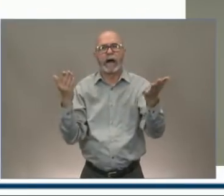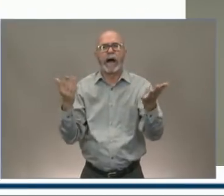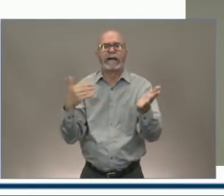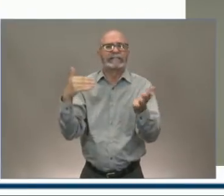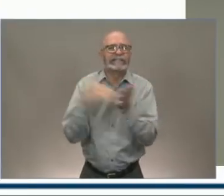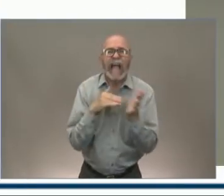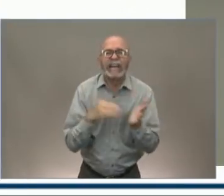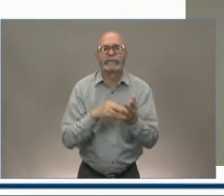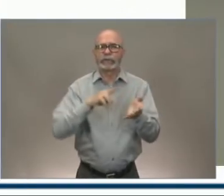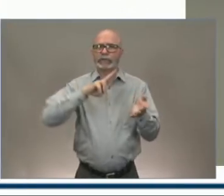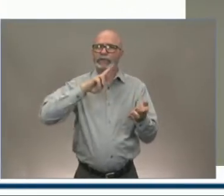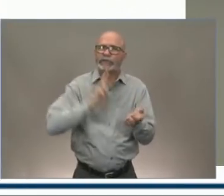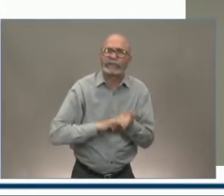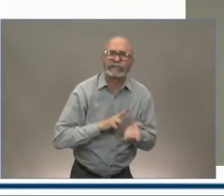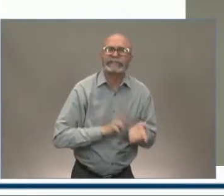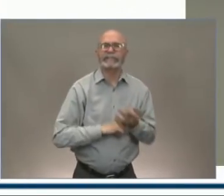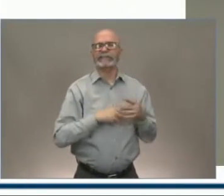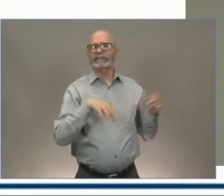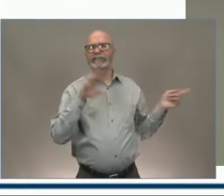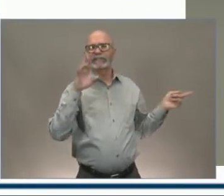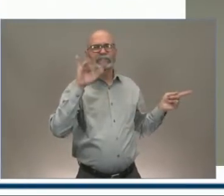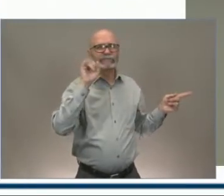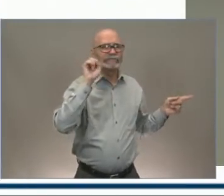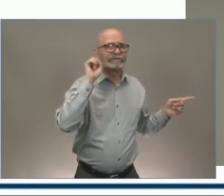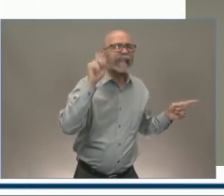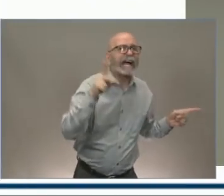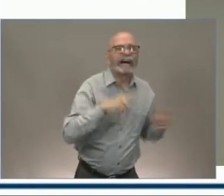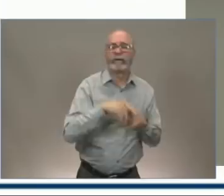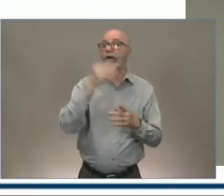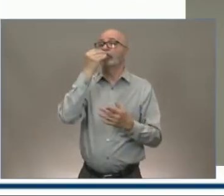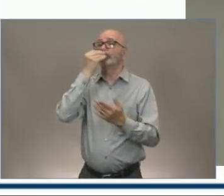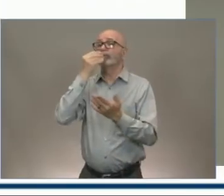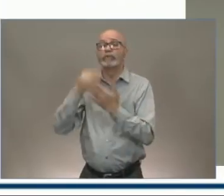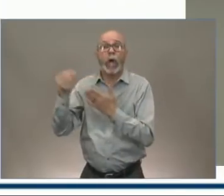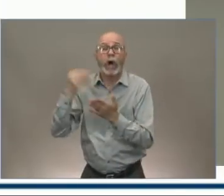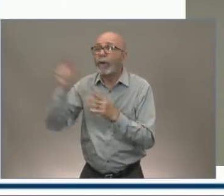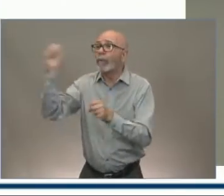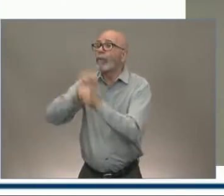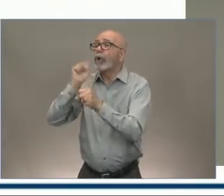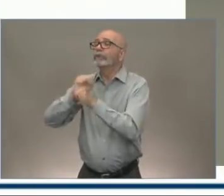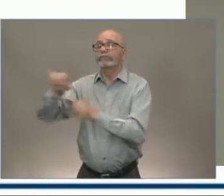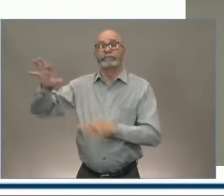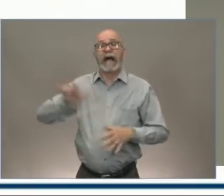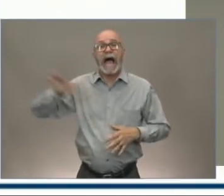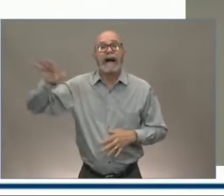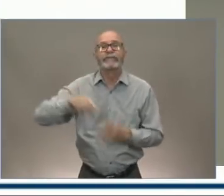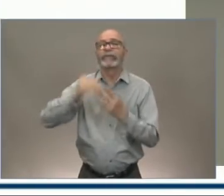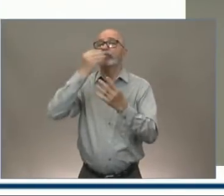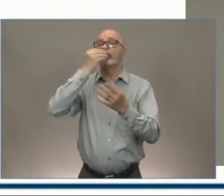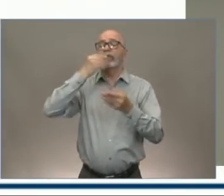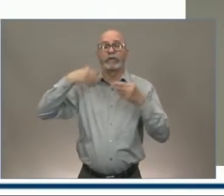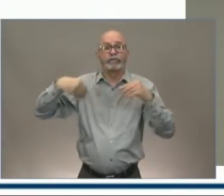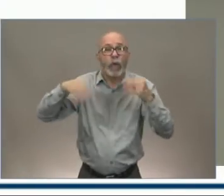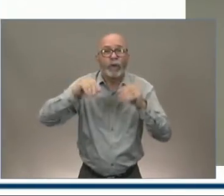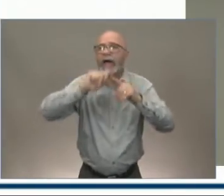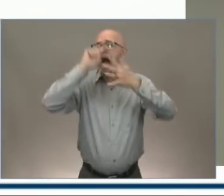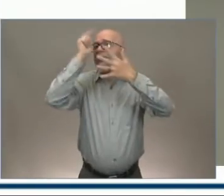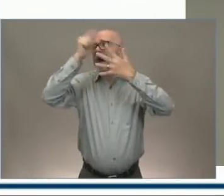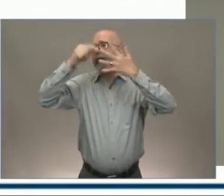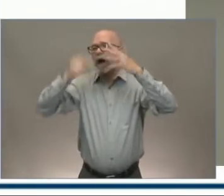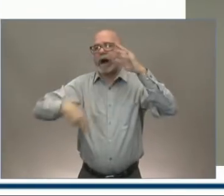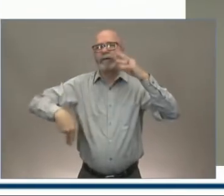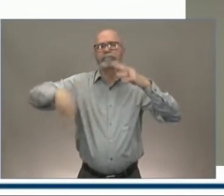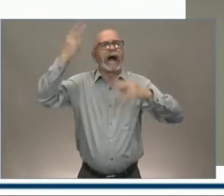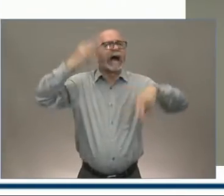essential workers like grocery store workers. People who have been willing to put to keep coming to work to provide services for us in many different